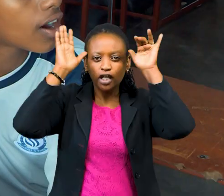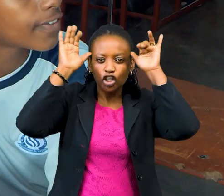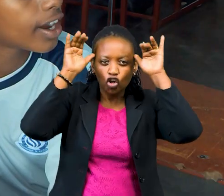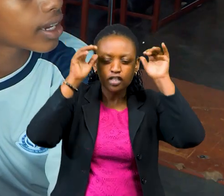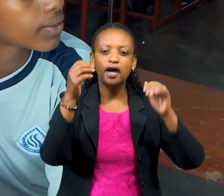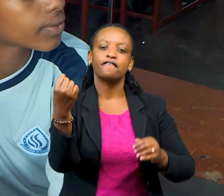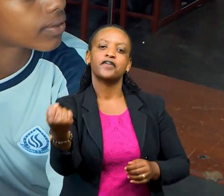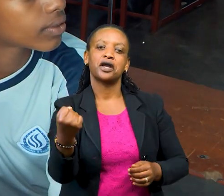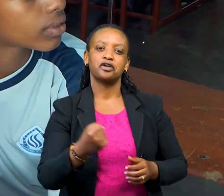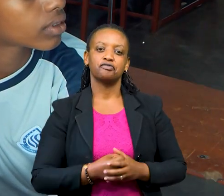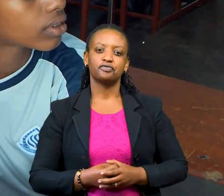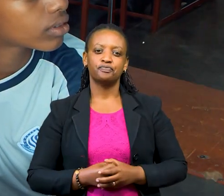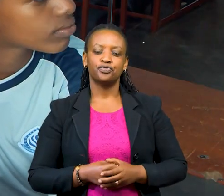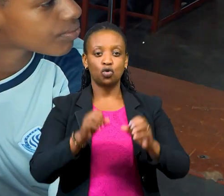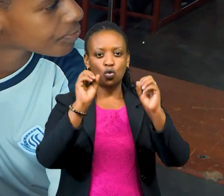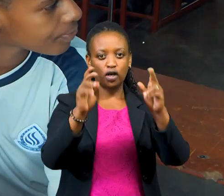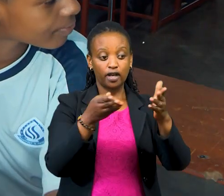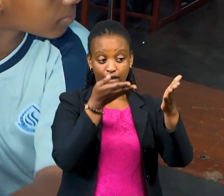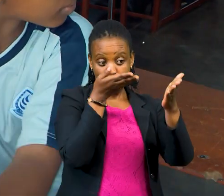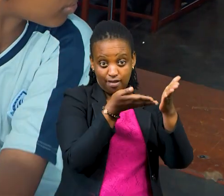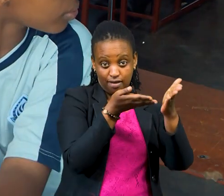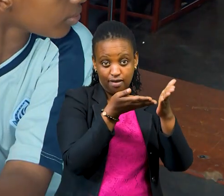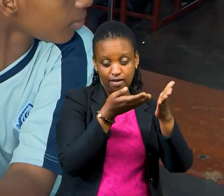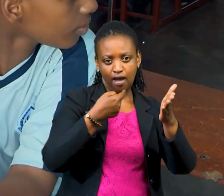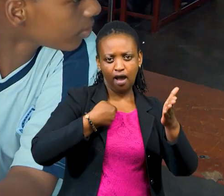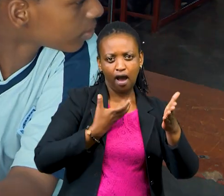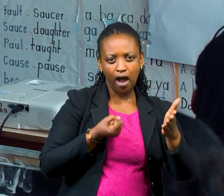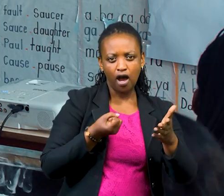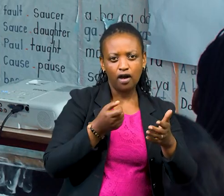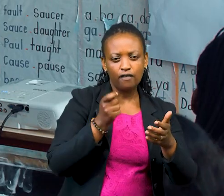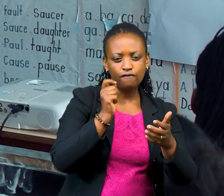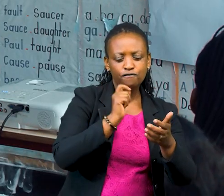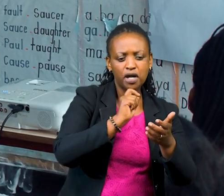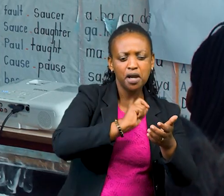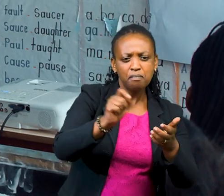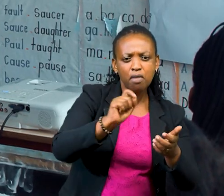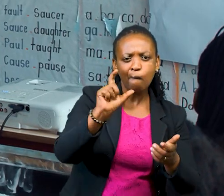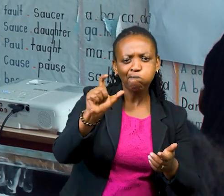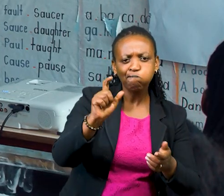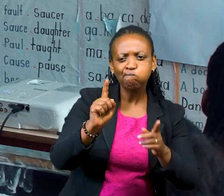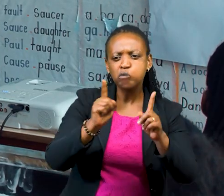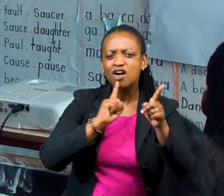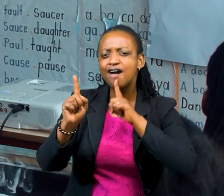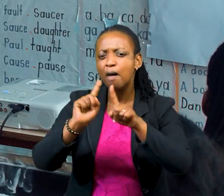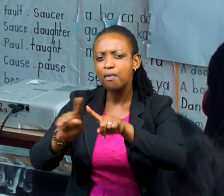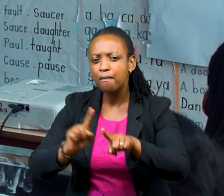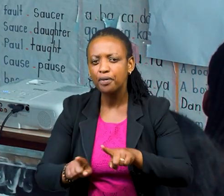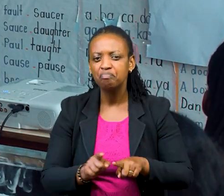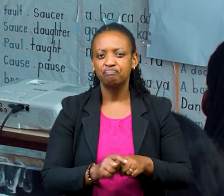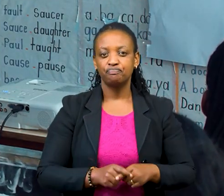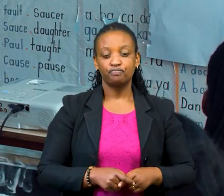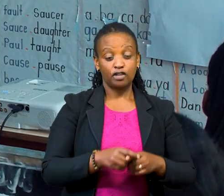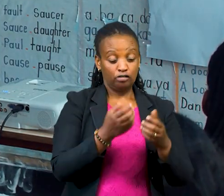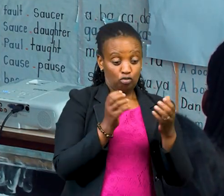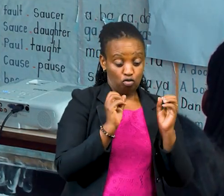are 5. Okay, here I have markers of different colors, okay? Of